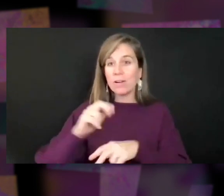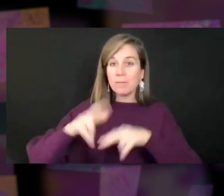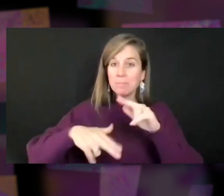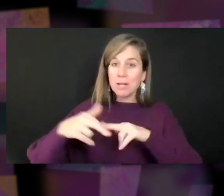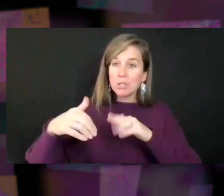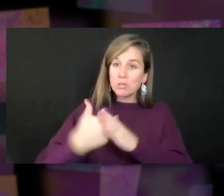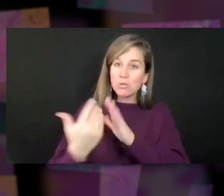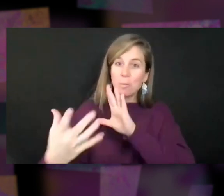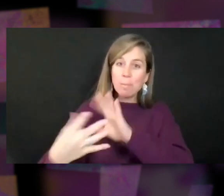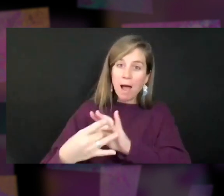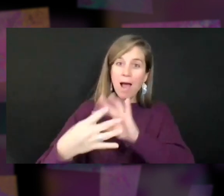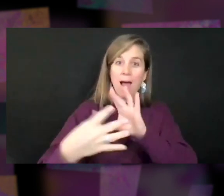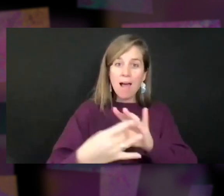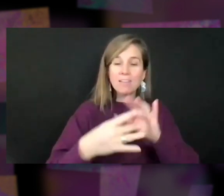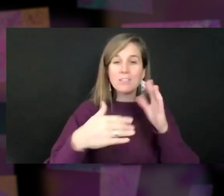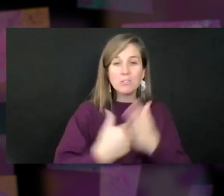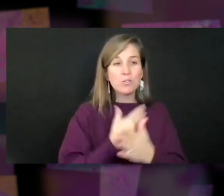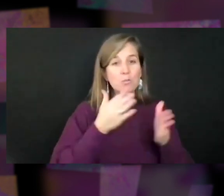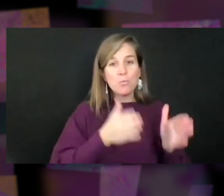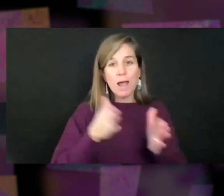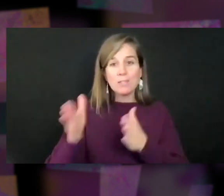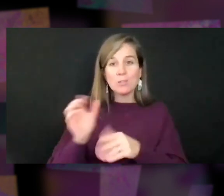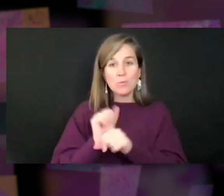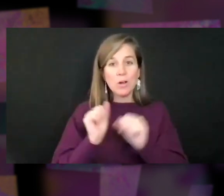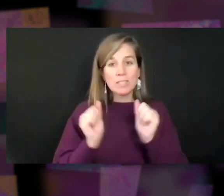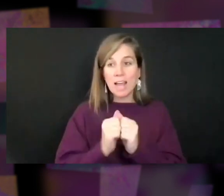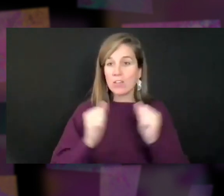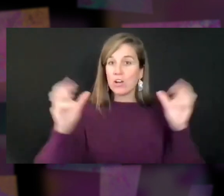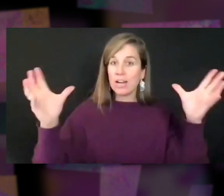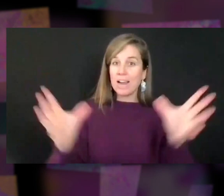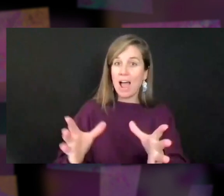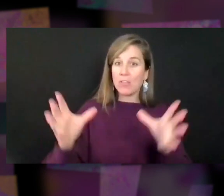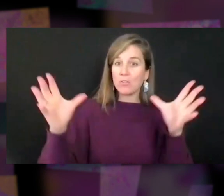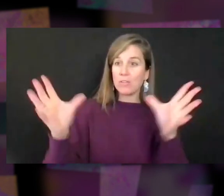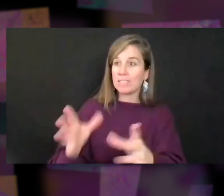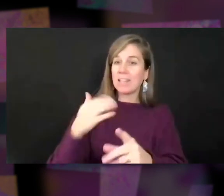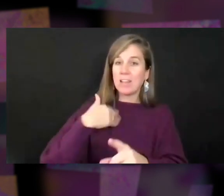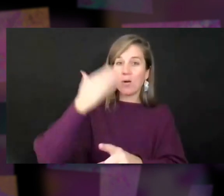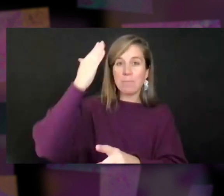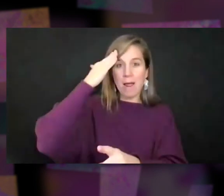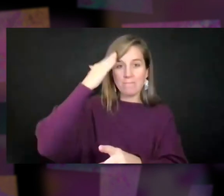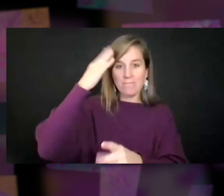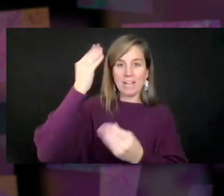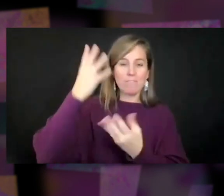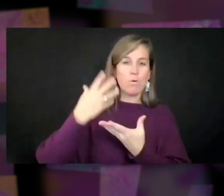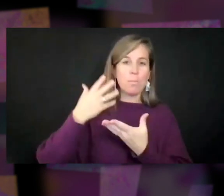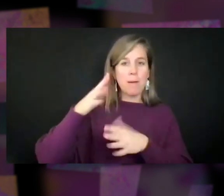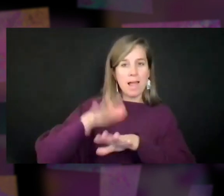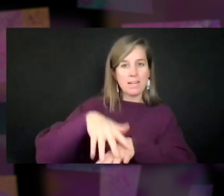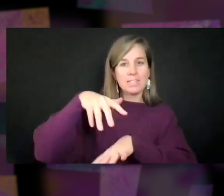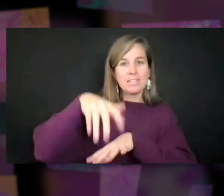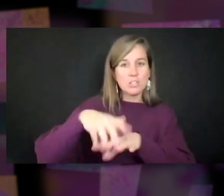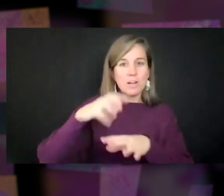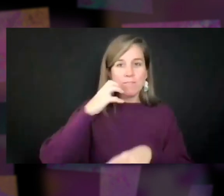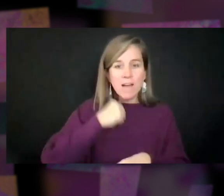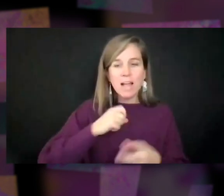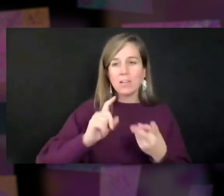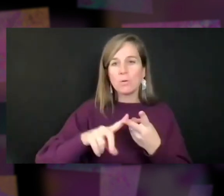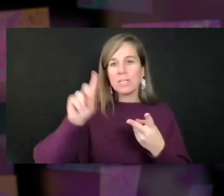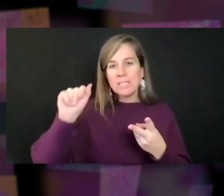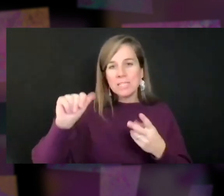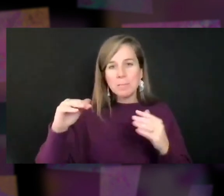working together. Gatherings that are mindfully informed by Indigenous values, disability justice,